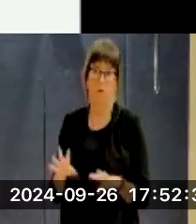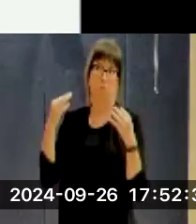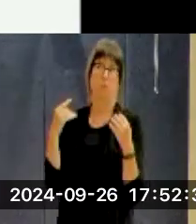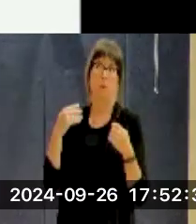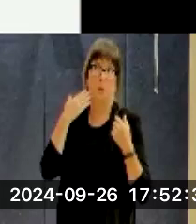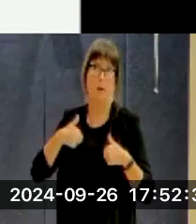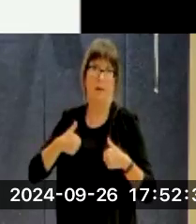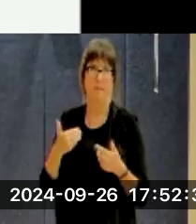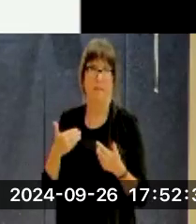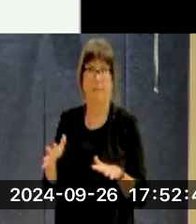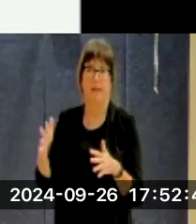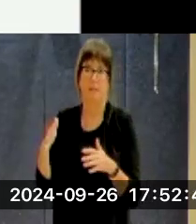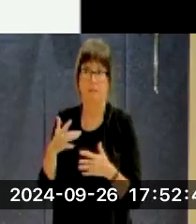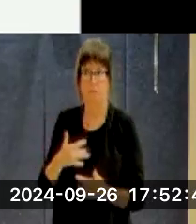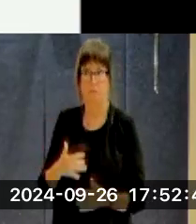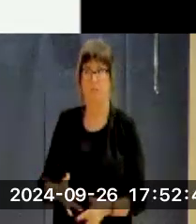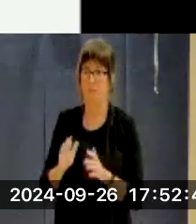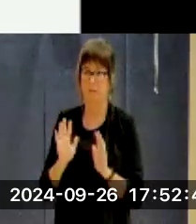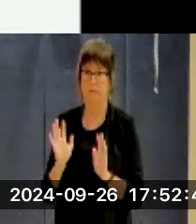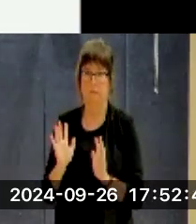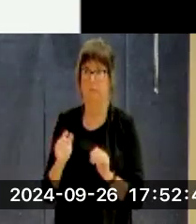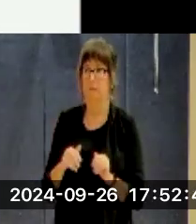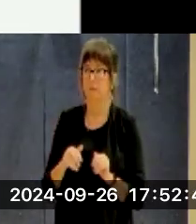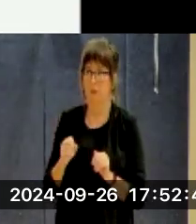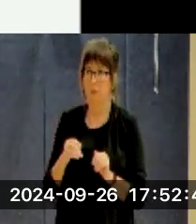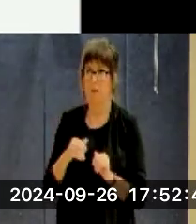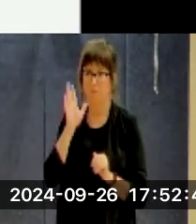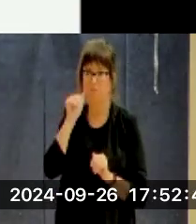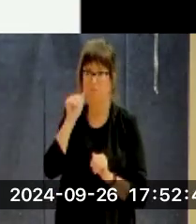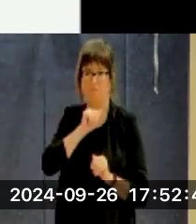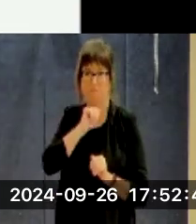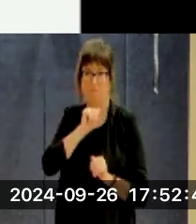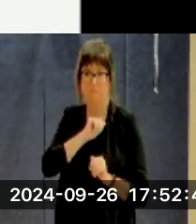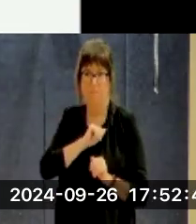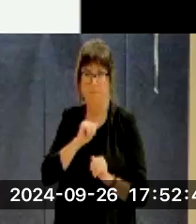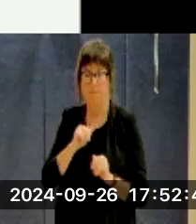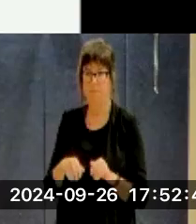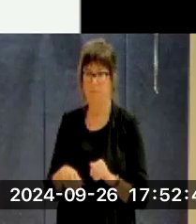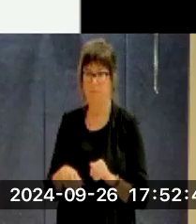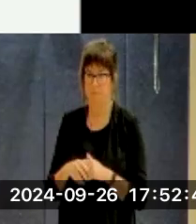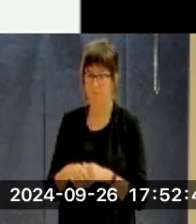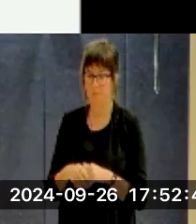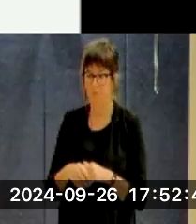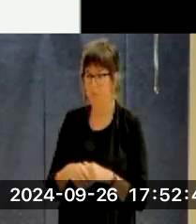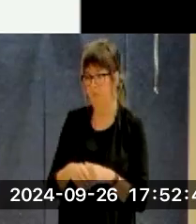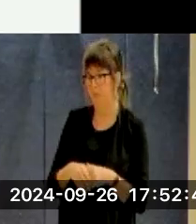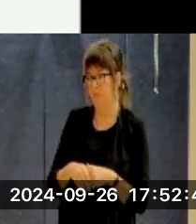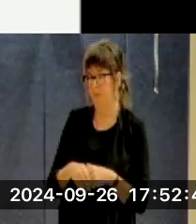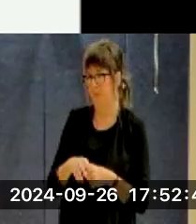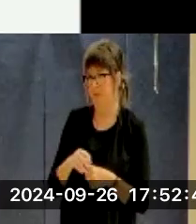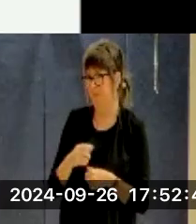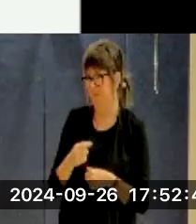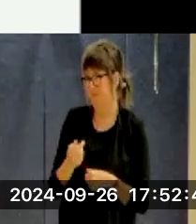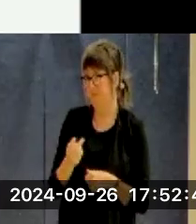have anxiety or depression, or any other number of disabilities, mental health disabilities. So that's just a couple